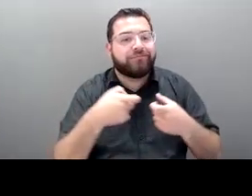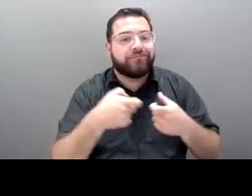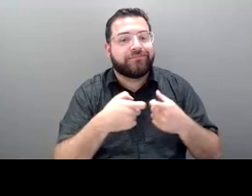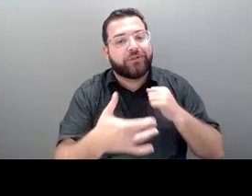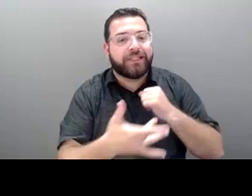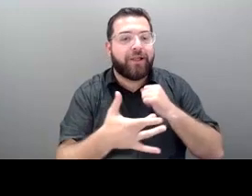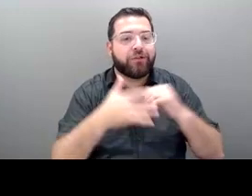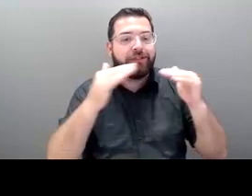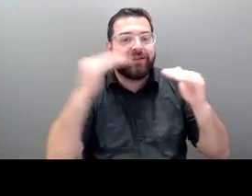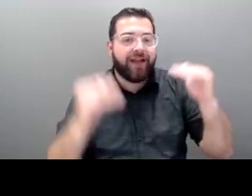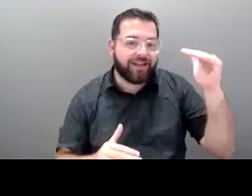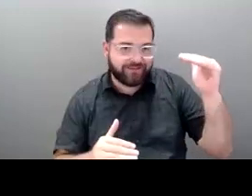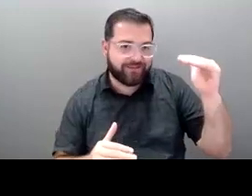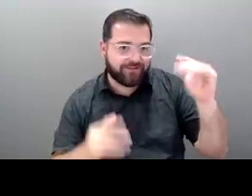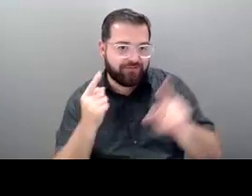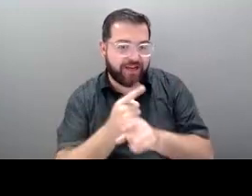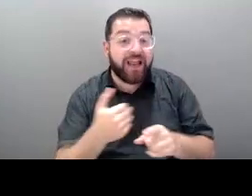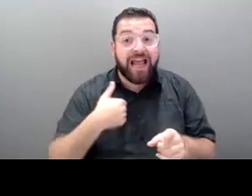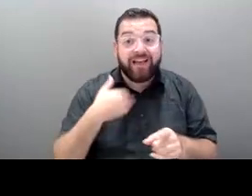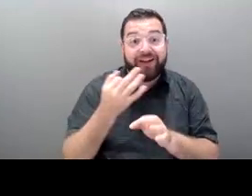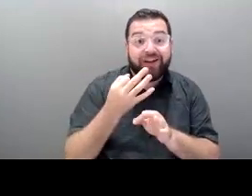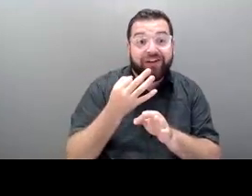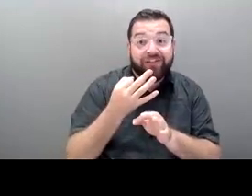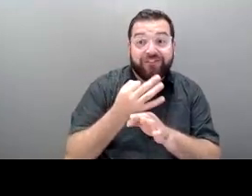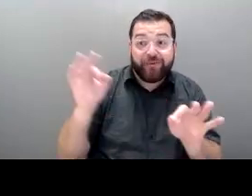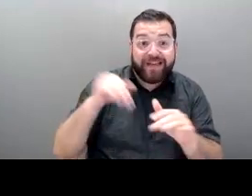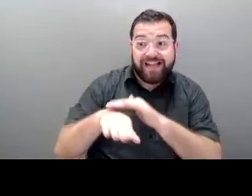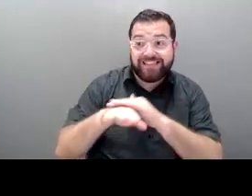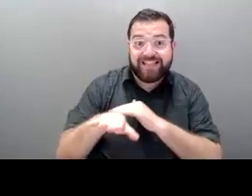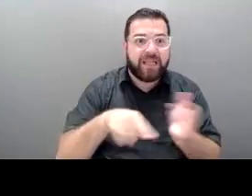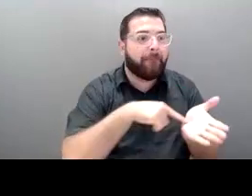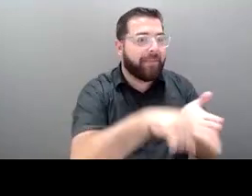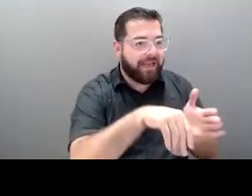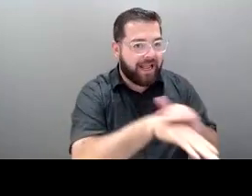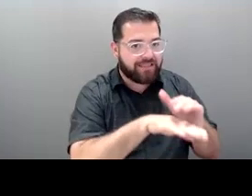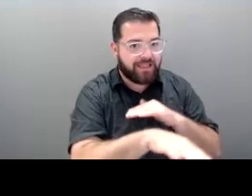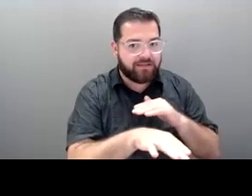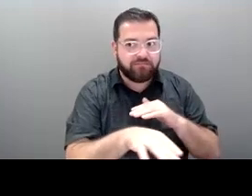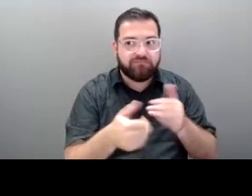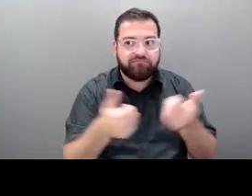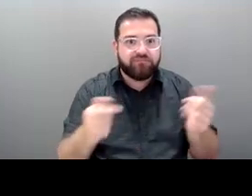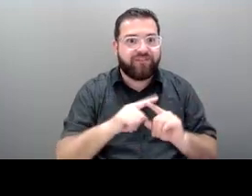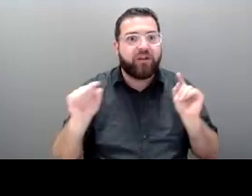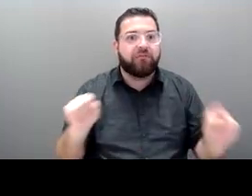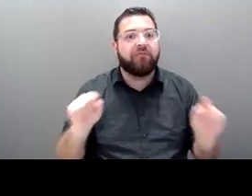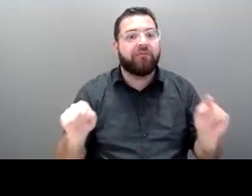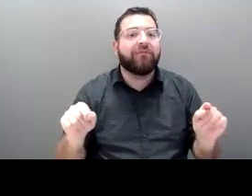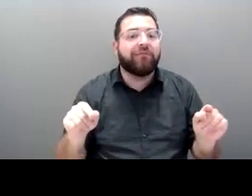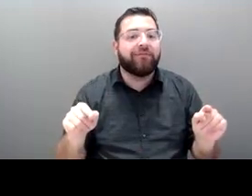is, there's a free version, there's a paid version. I want to get directly to that as well. But we know